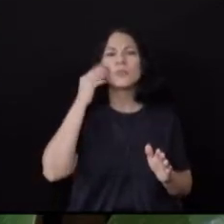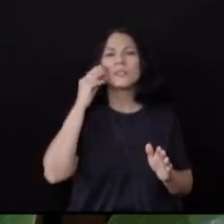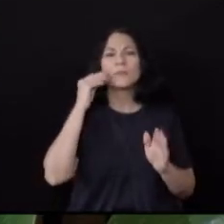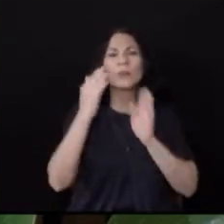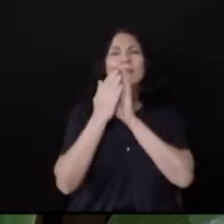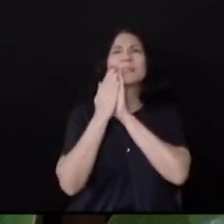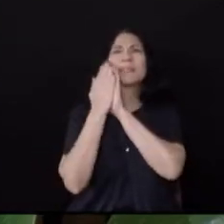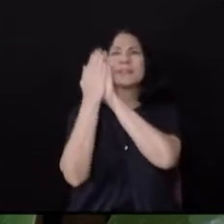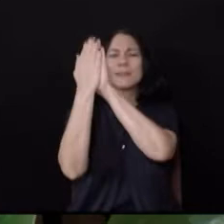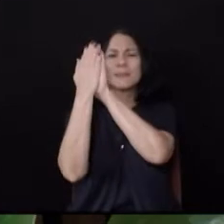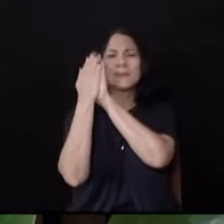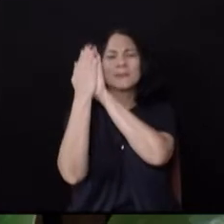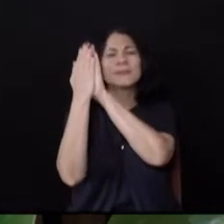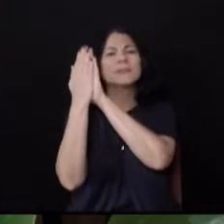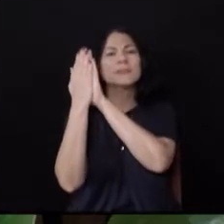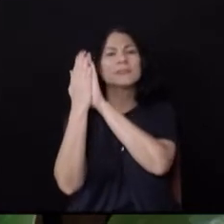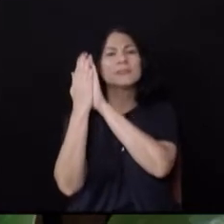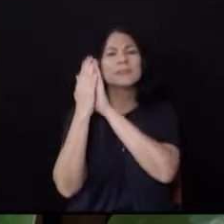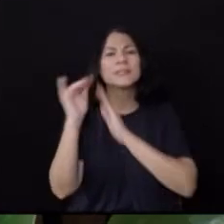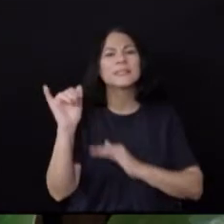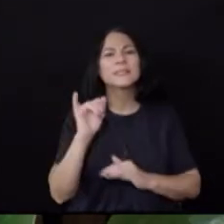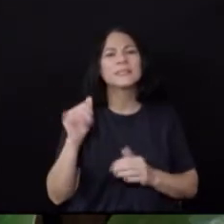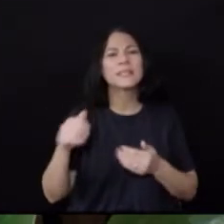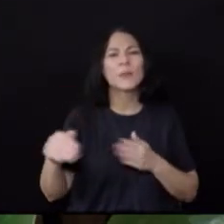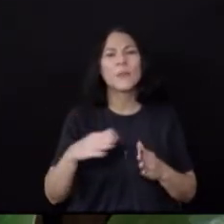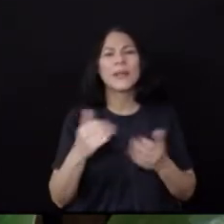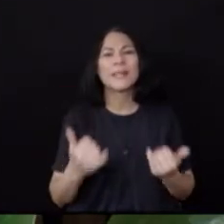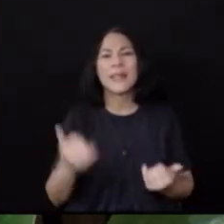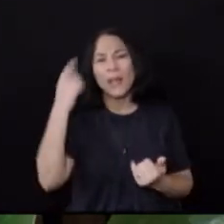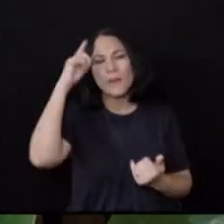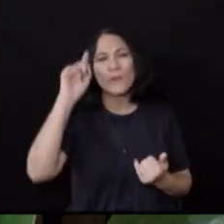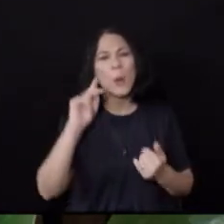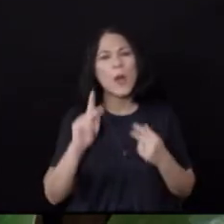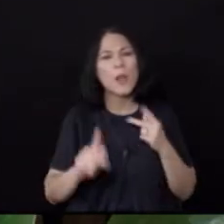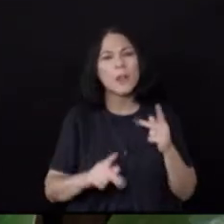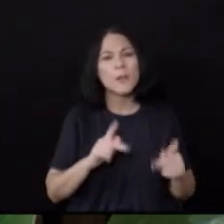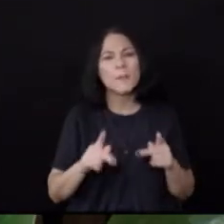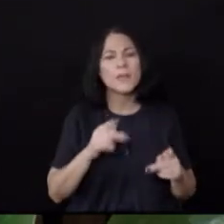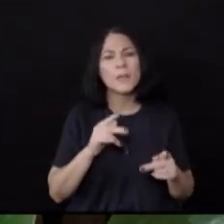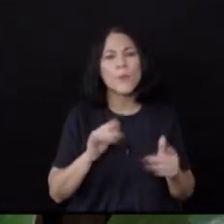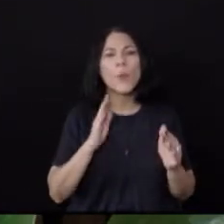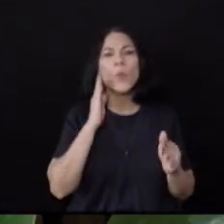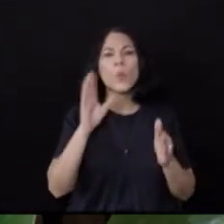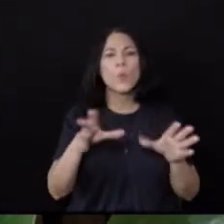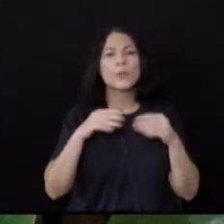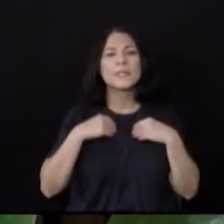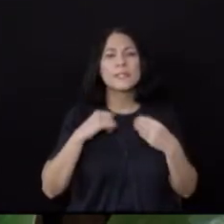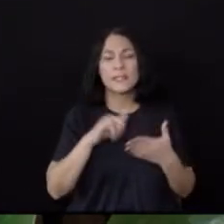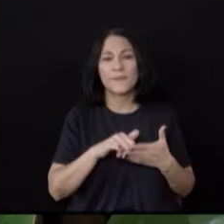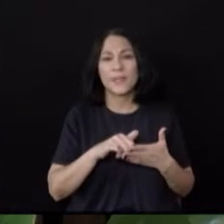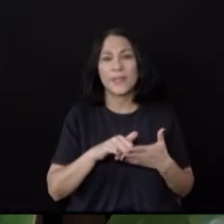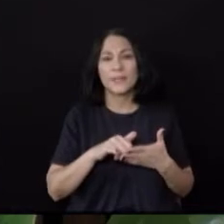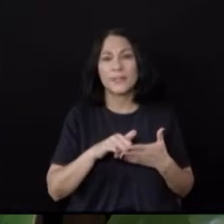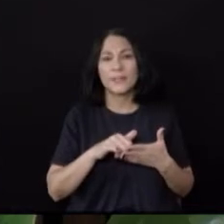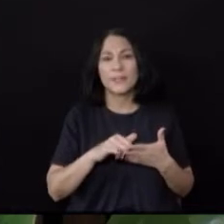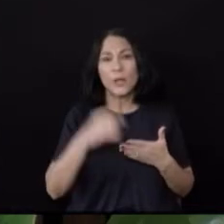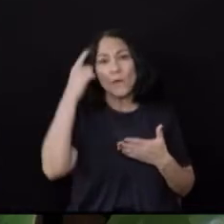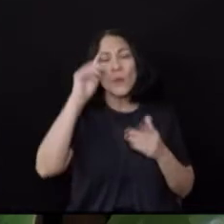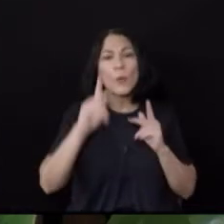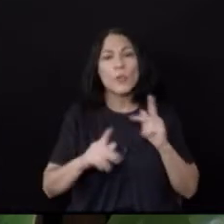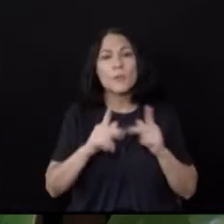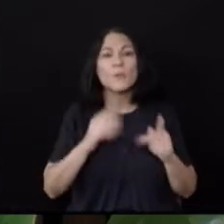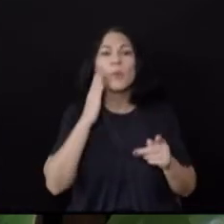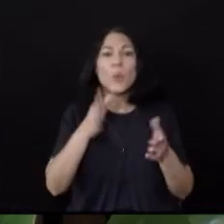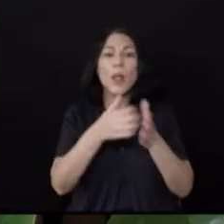another in the same way now, for those who will receive that, for those who will